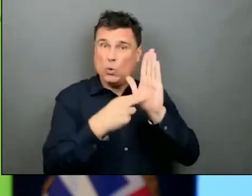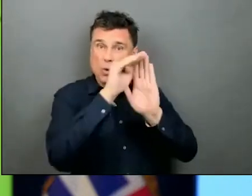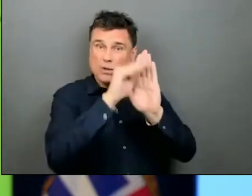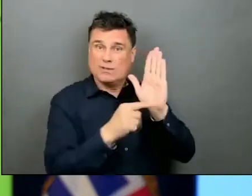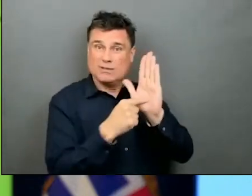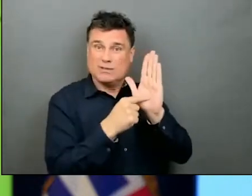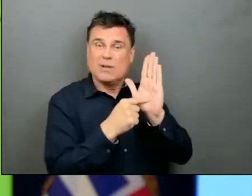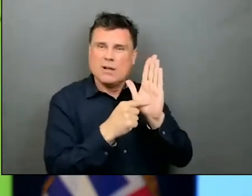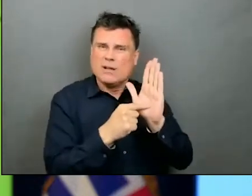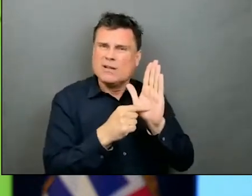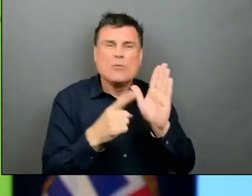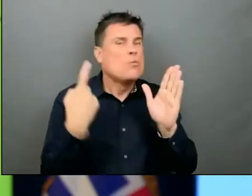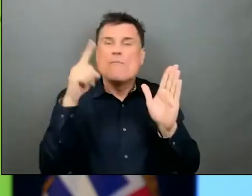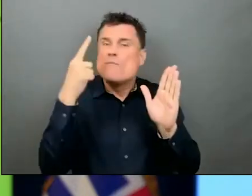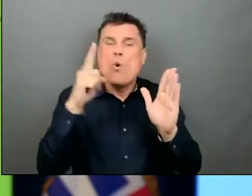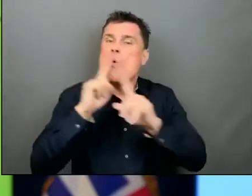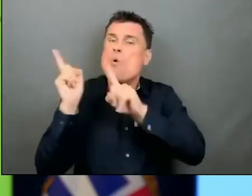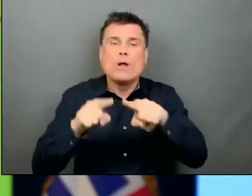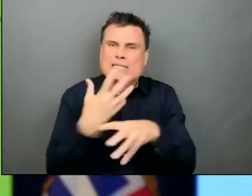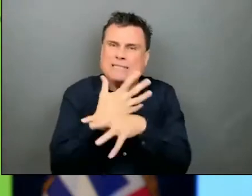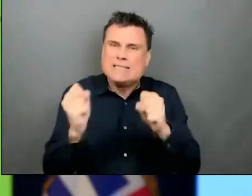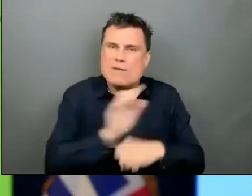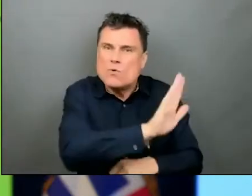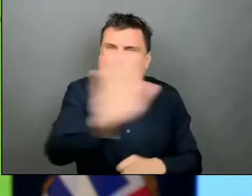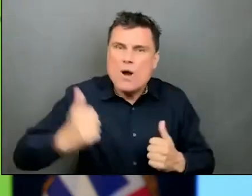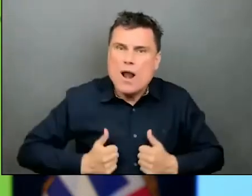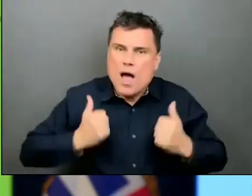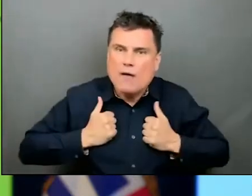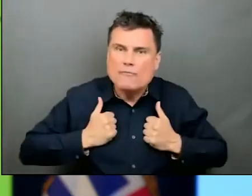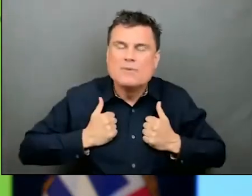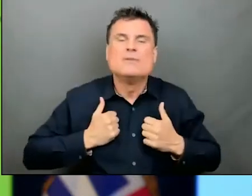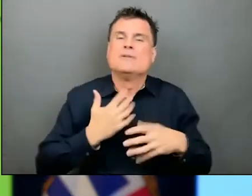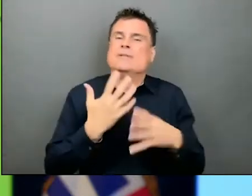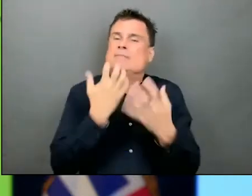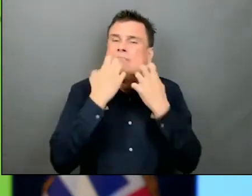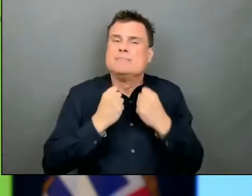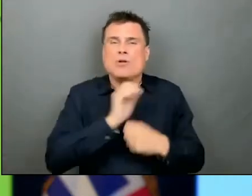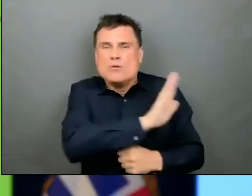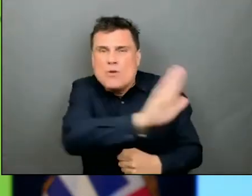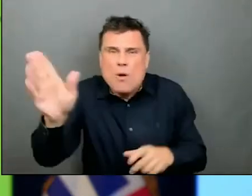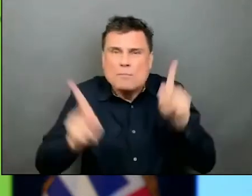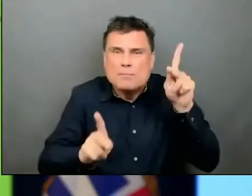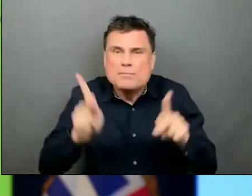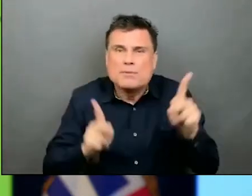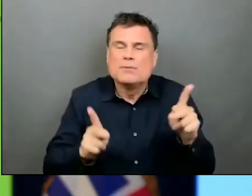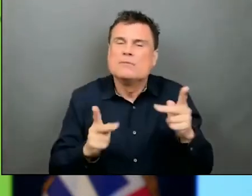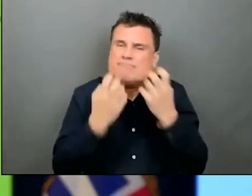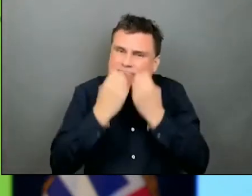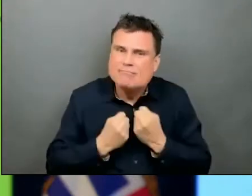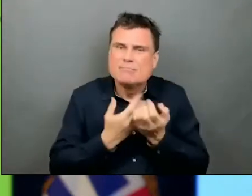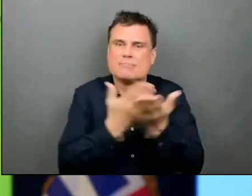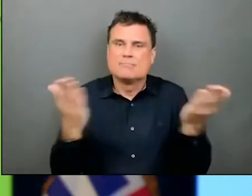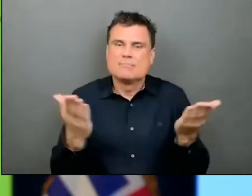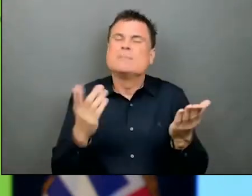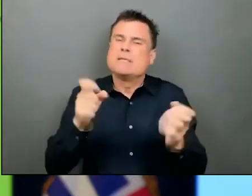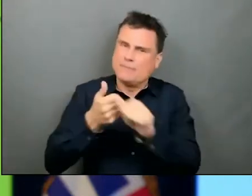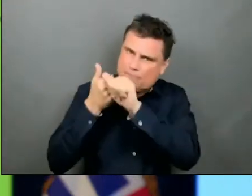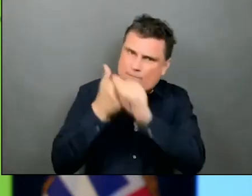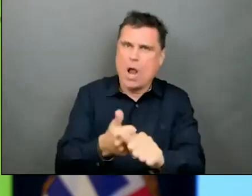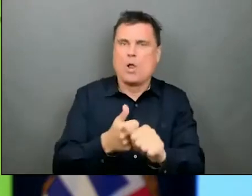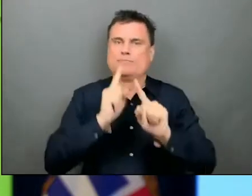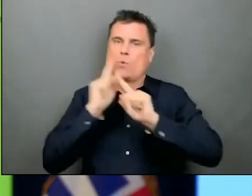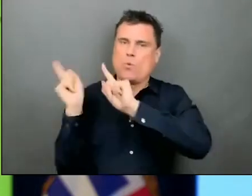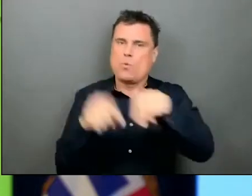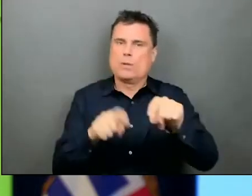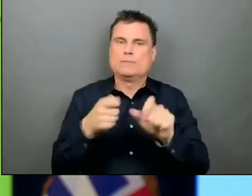save lives, and it's in the best interest of all British Columbians to follow them. For the